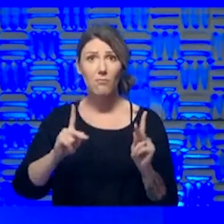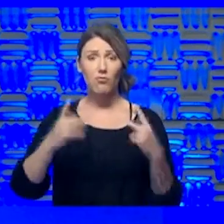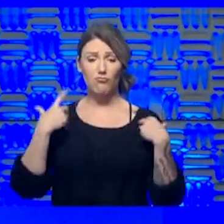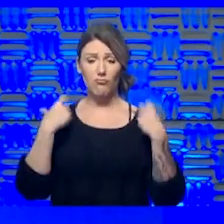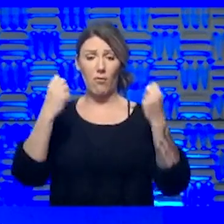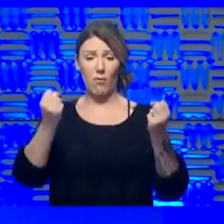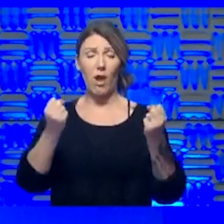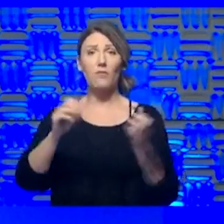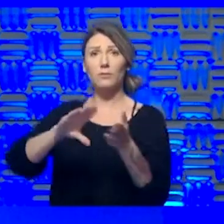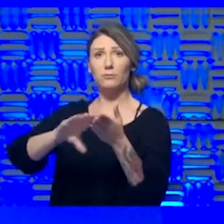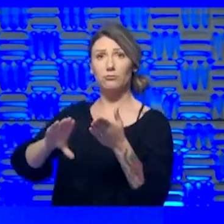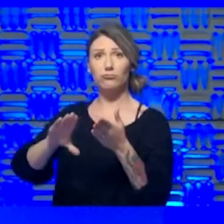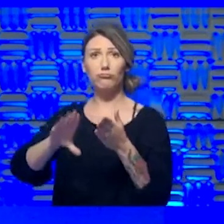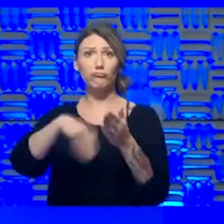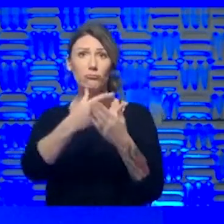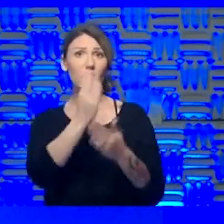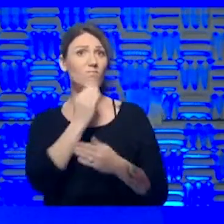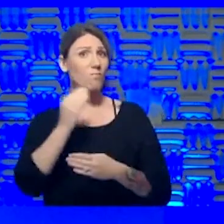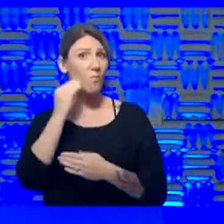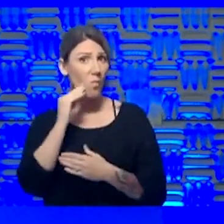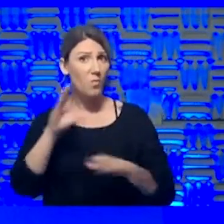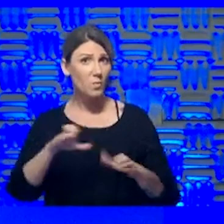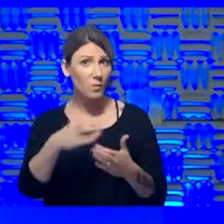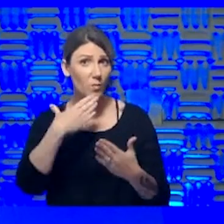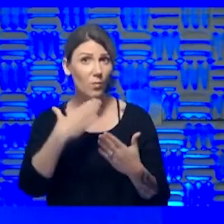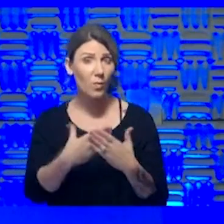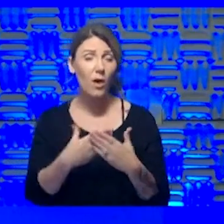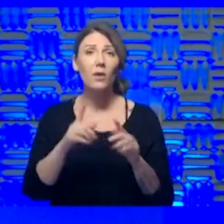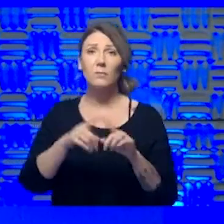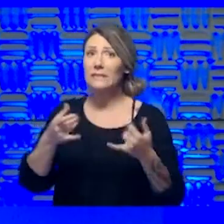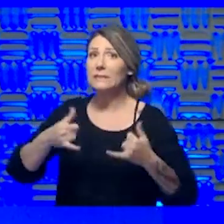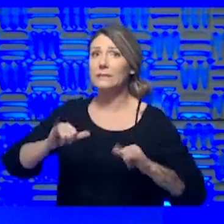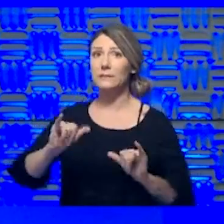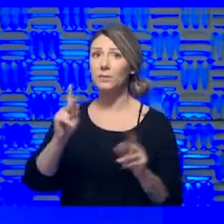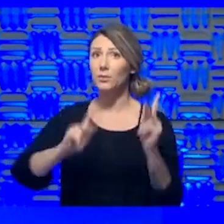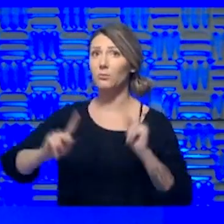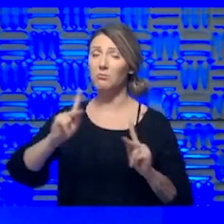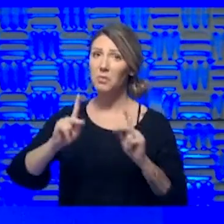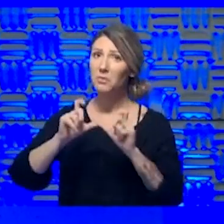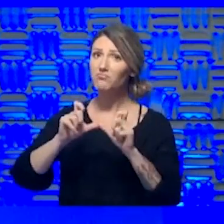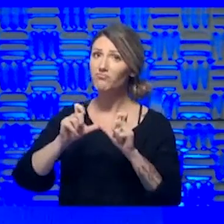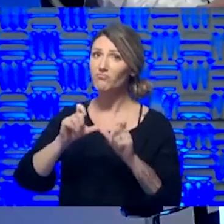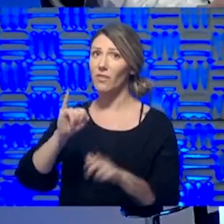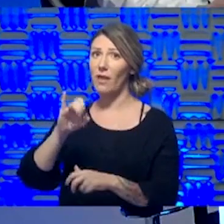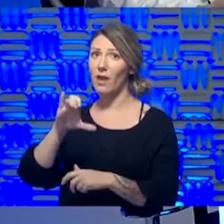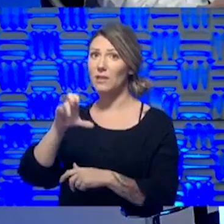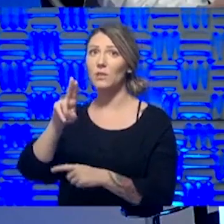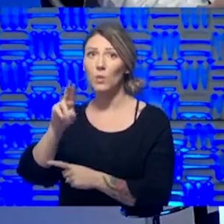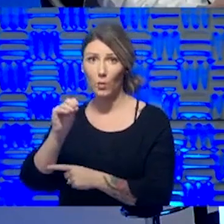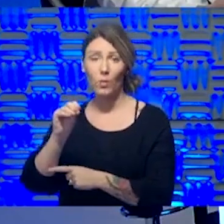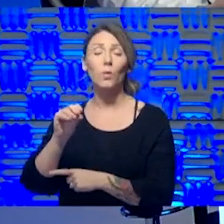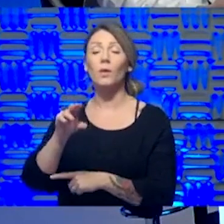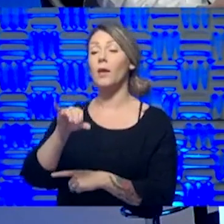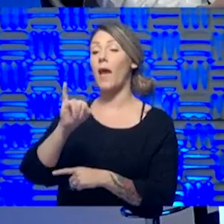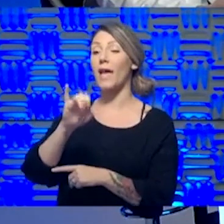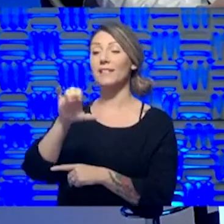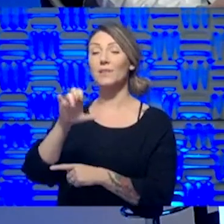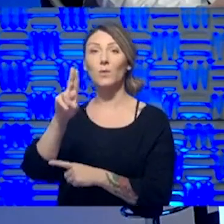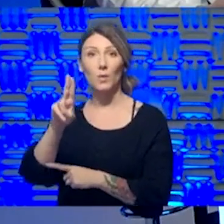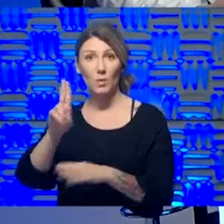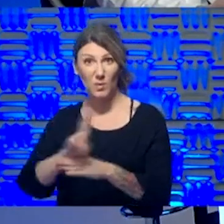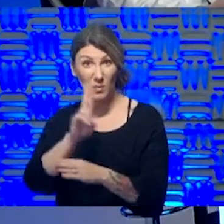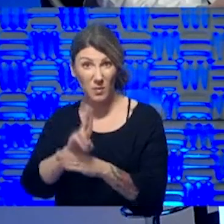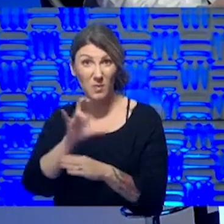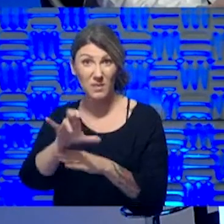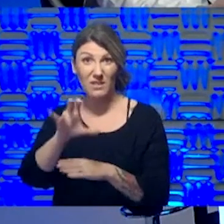well, but we still have some people that have been in the ICU and on the ventilator for a little bit of time. Yeah, still, you know, coronavirus is still